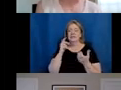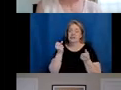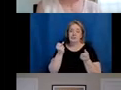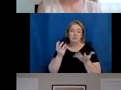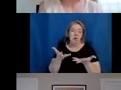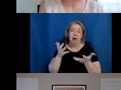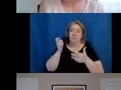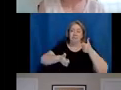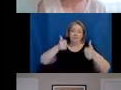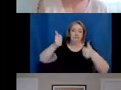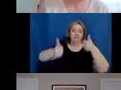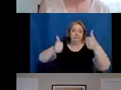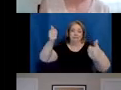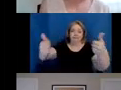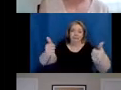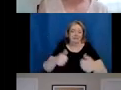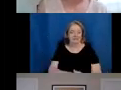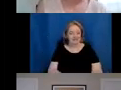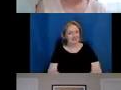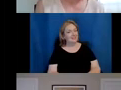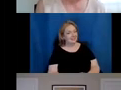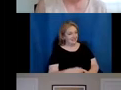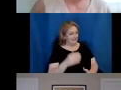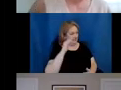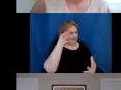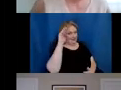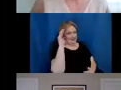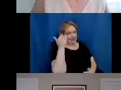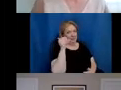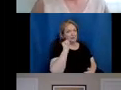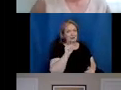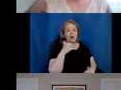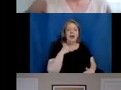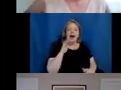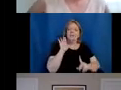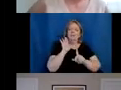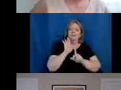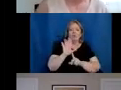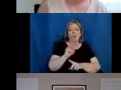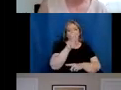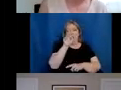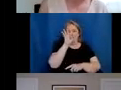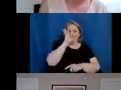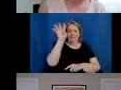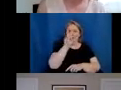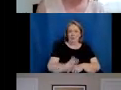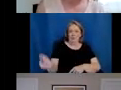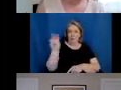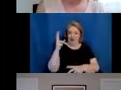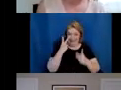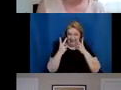seen. It sounds like it. So you could go on your own Chaim Gross tour just around mm-hmm. that general area and see quite a